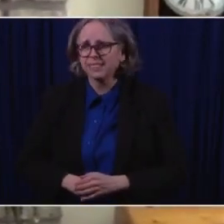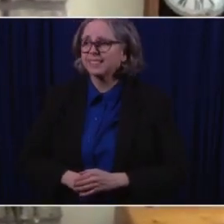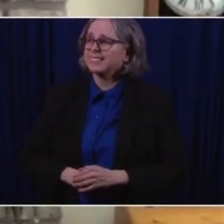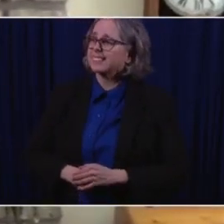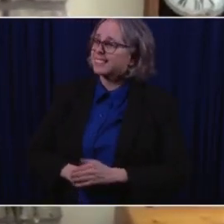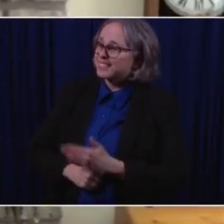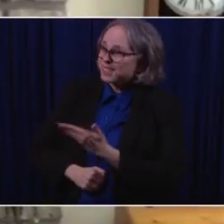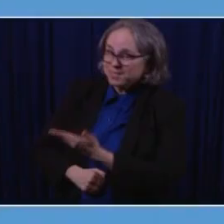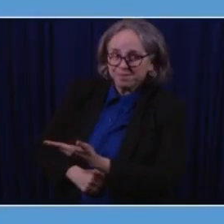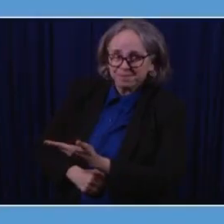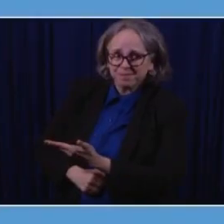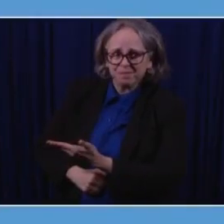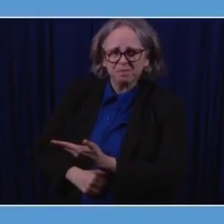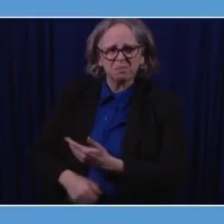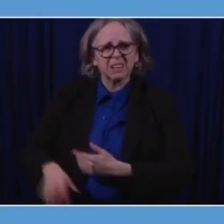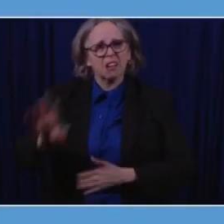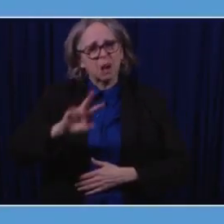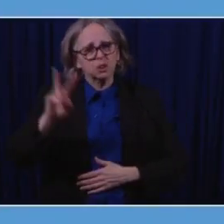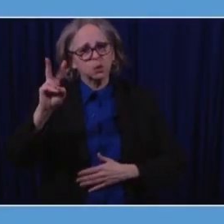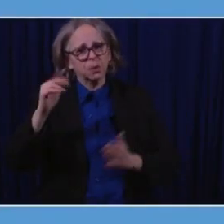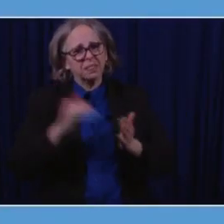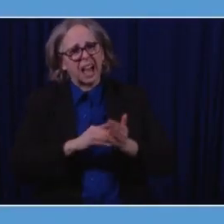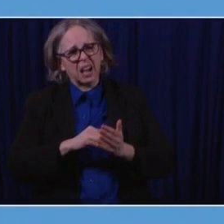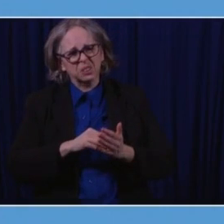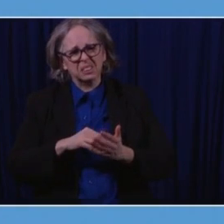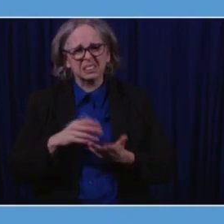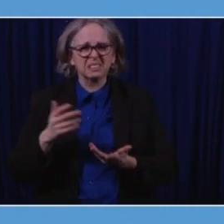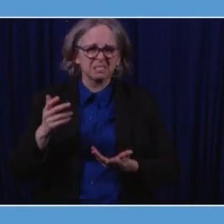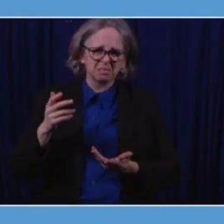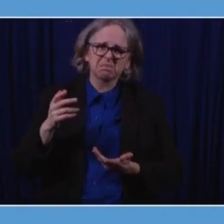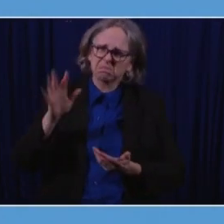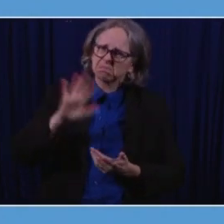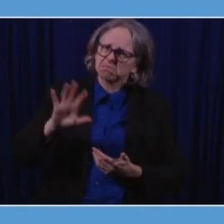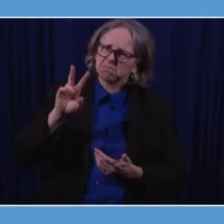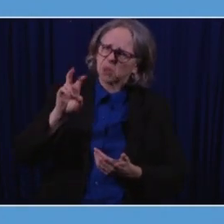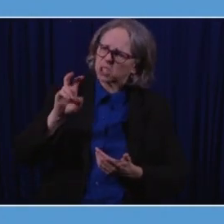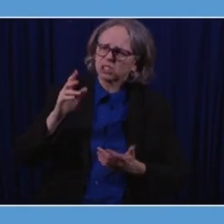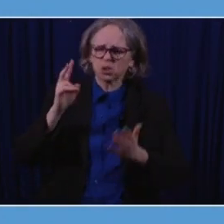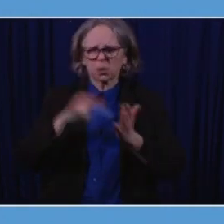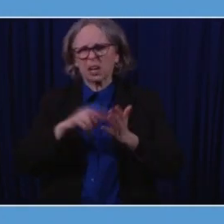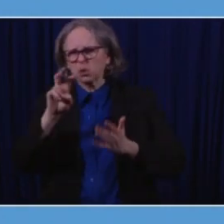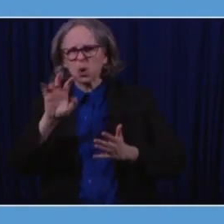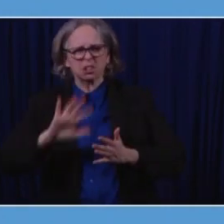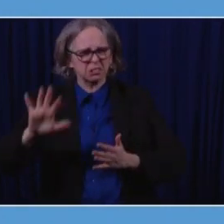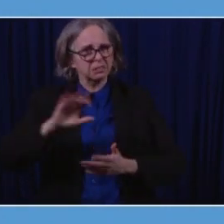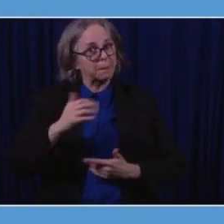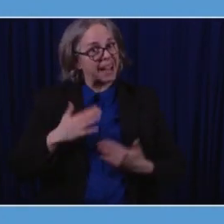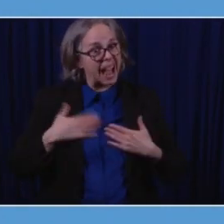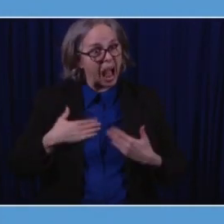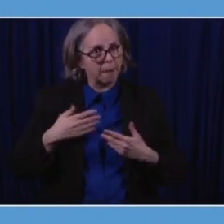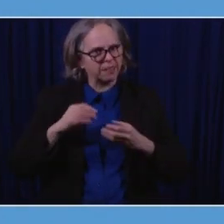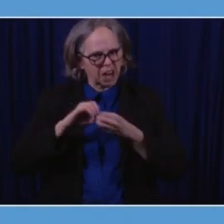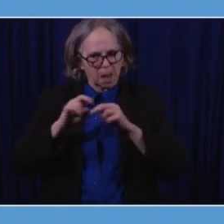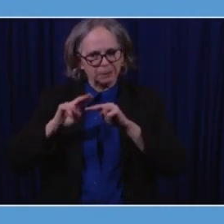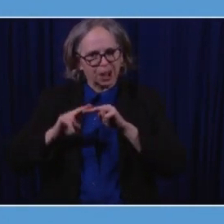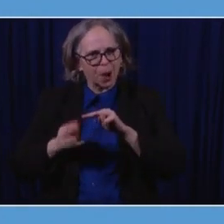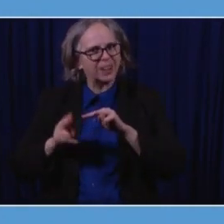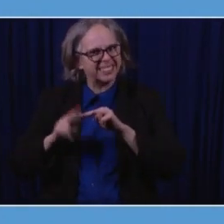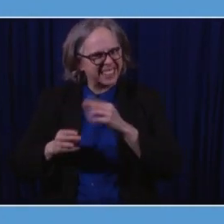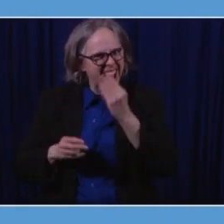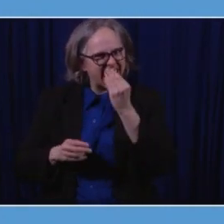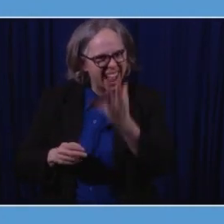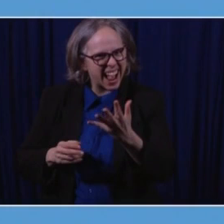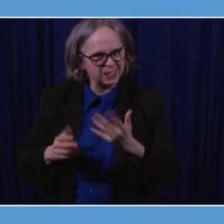About 2,200 cases. We're happy to see them where they are. We hope they would even go down, obviously even